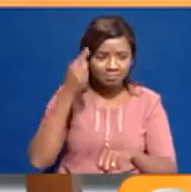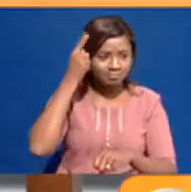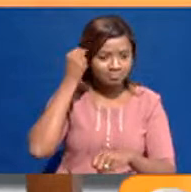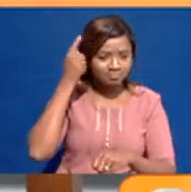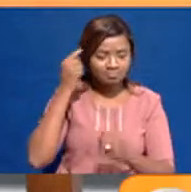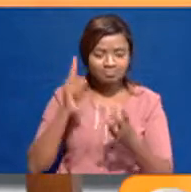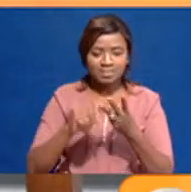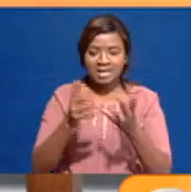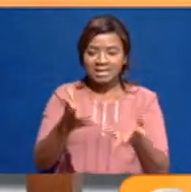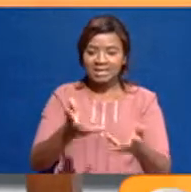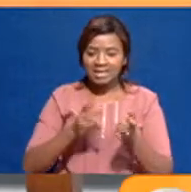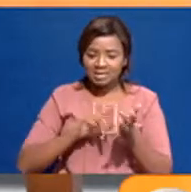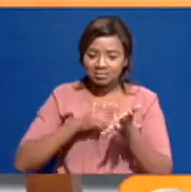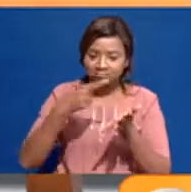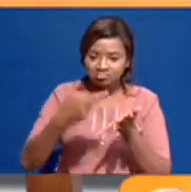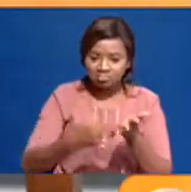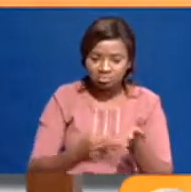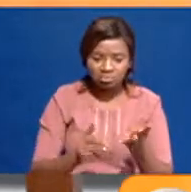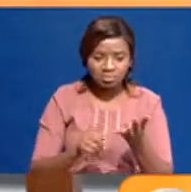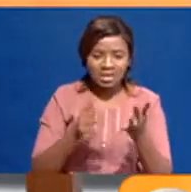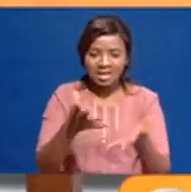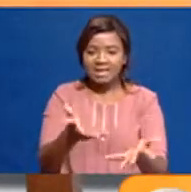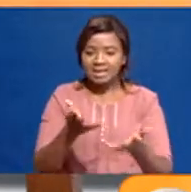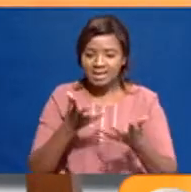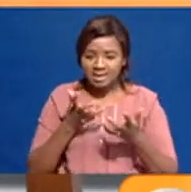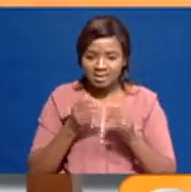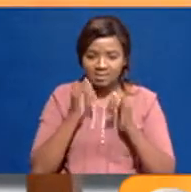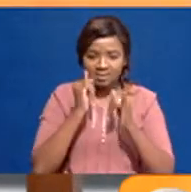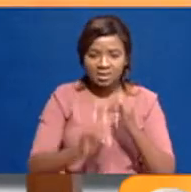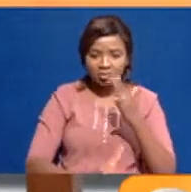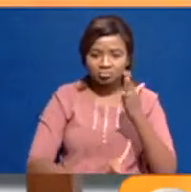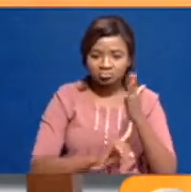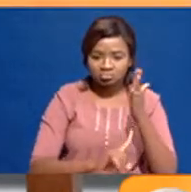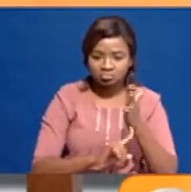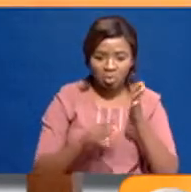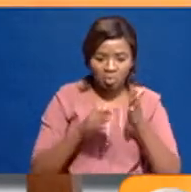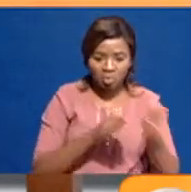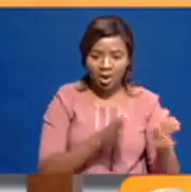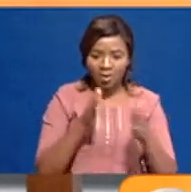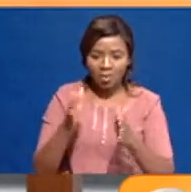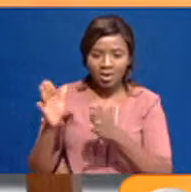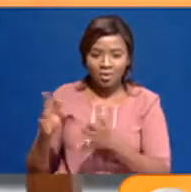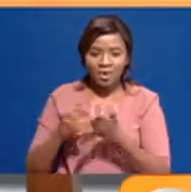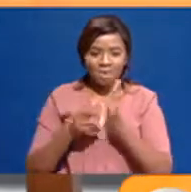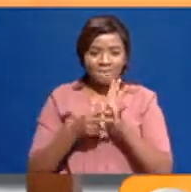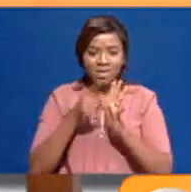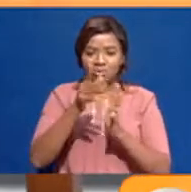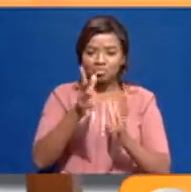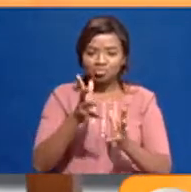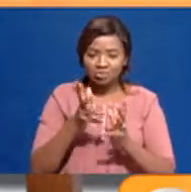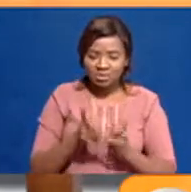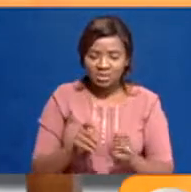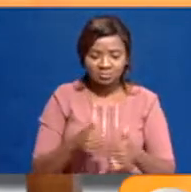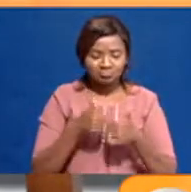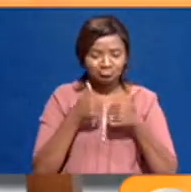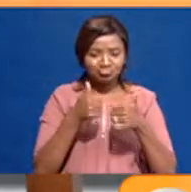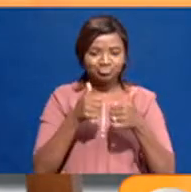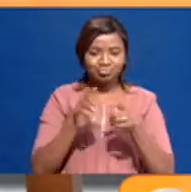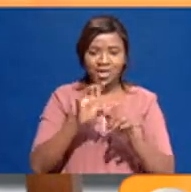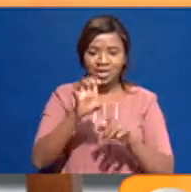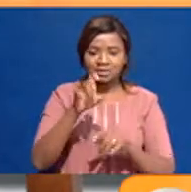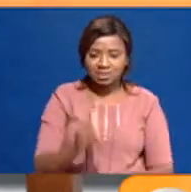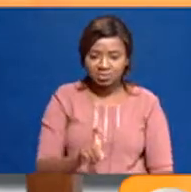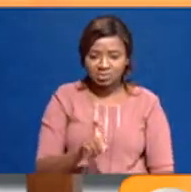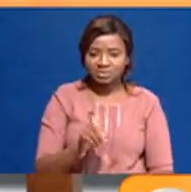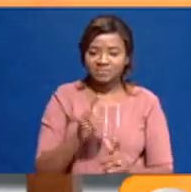lot of resources. They will require a lot of new technology. So you need an effective executive to